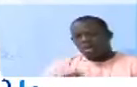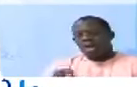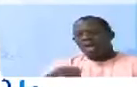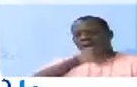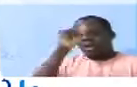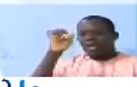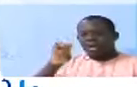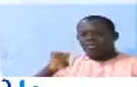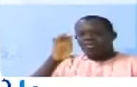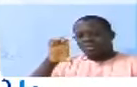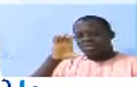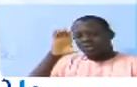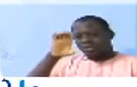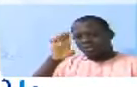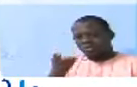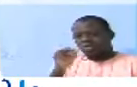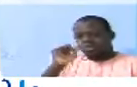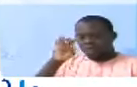and Ismaila Jawara